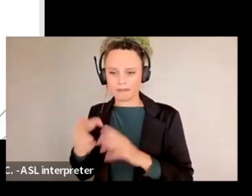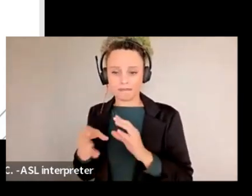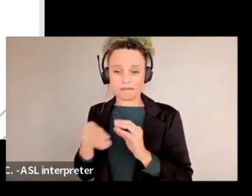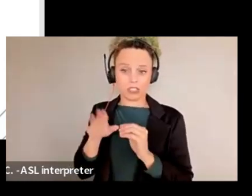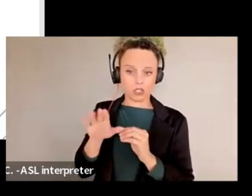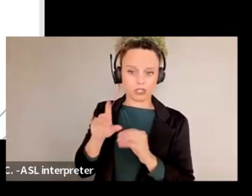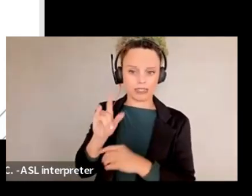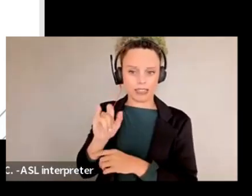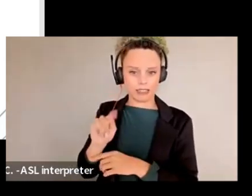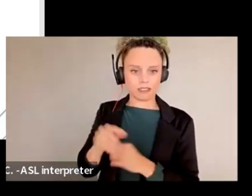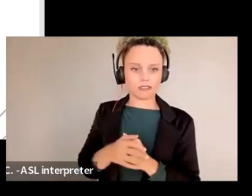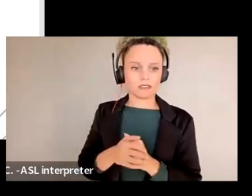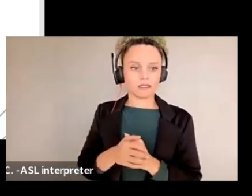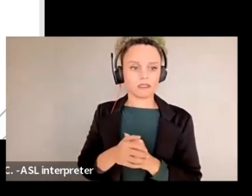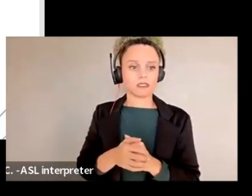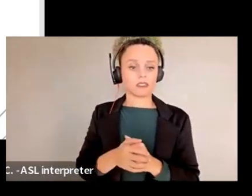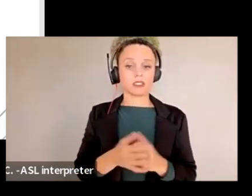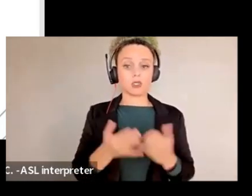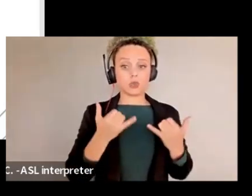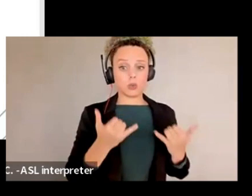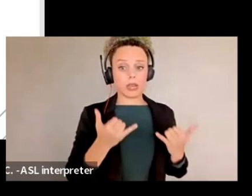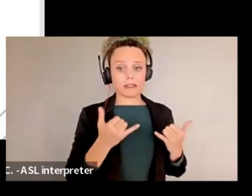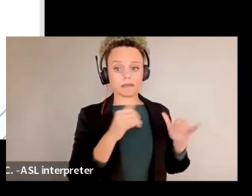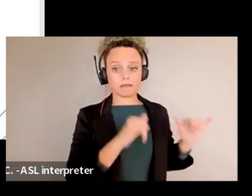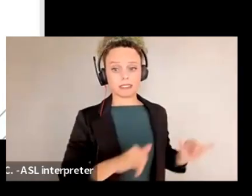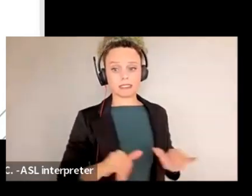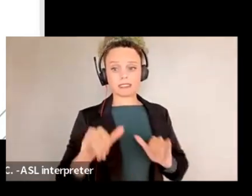sure they get this very important nutrient into their diet.